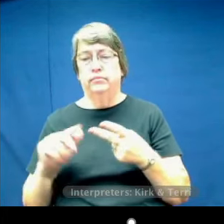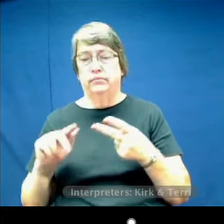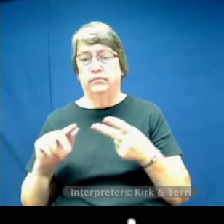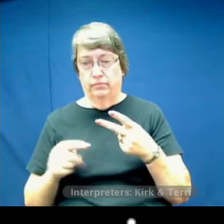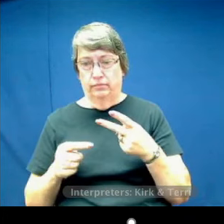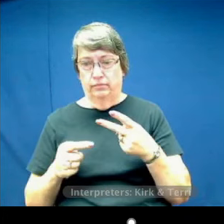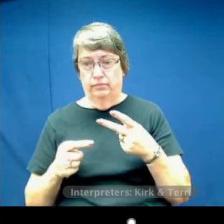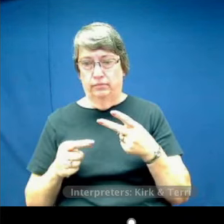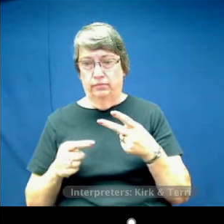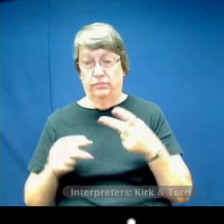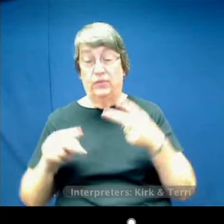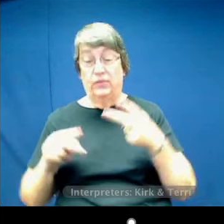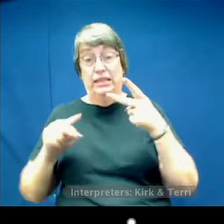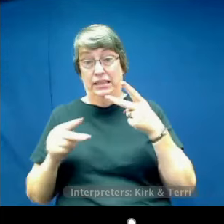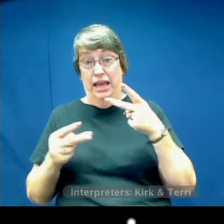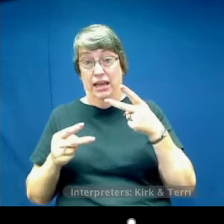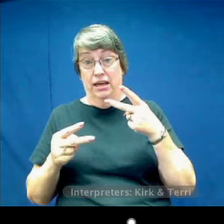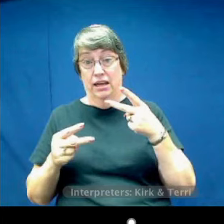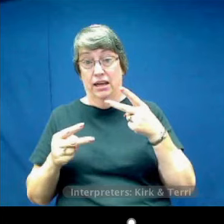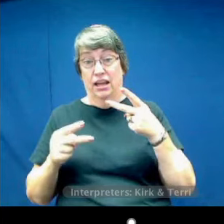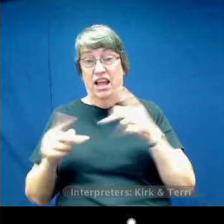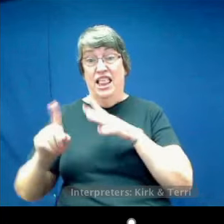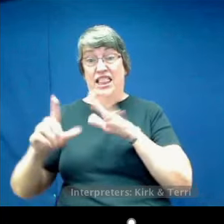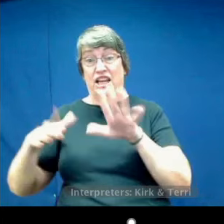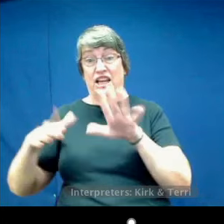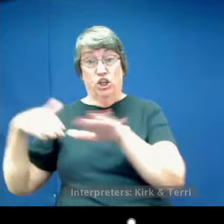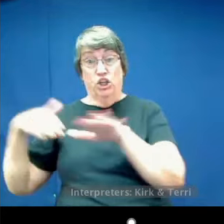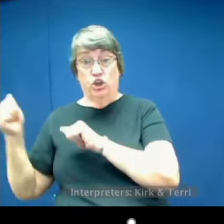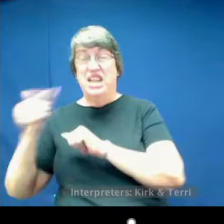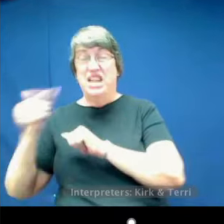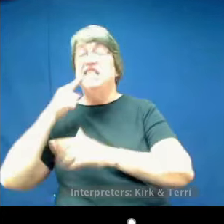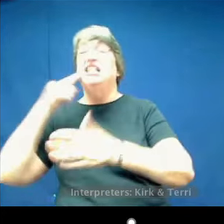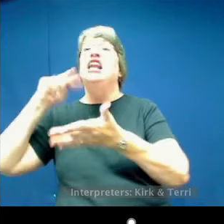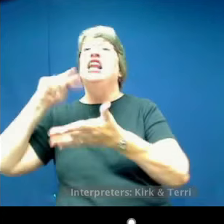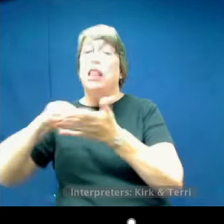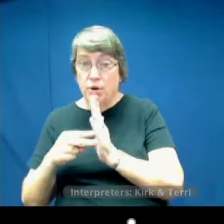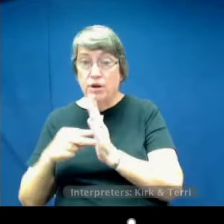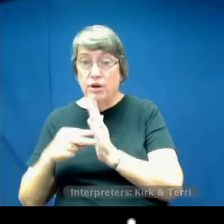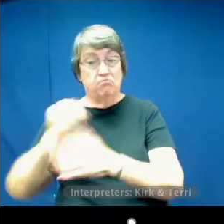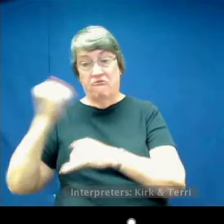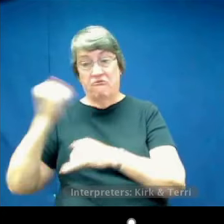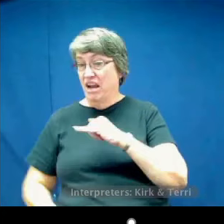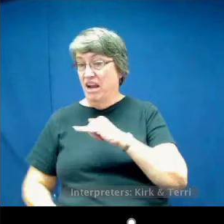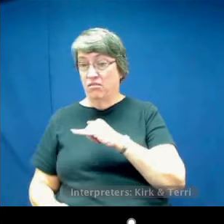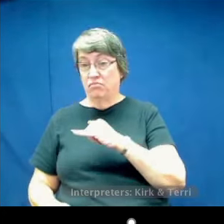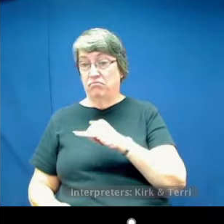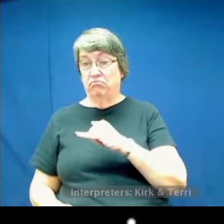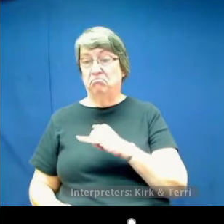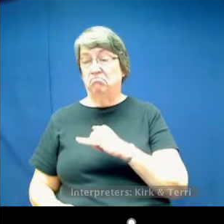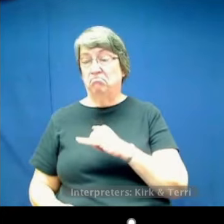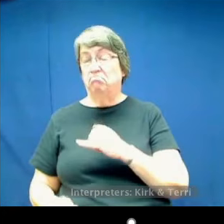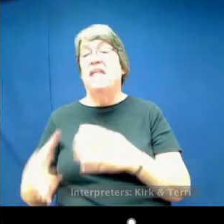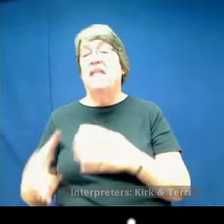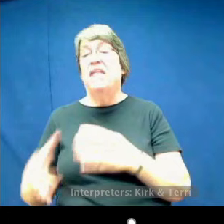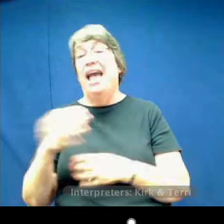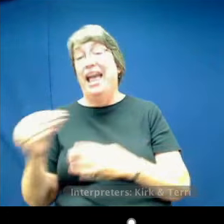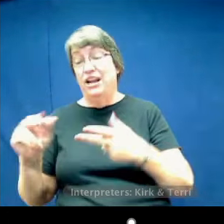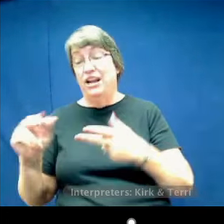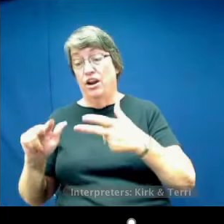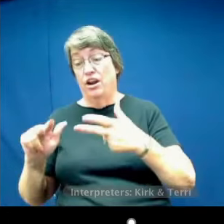The desertion is deliberate and final, and there's no reasonable expectation of